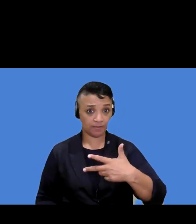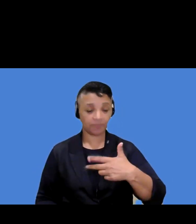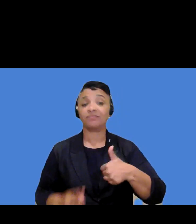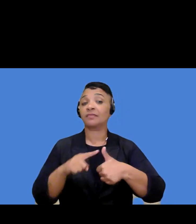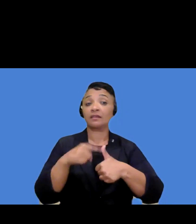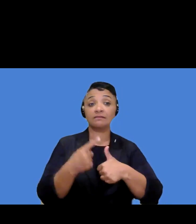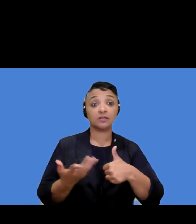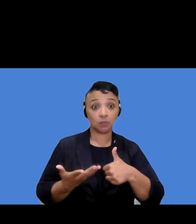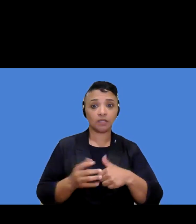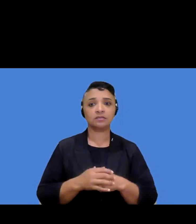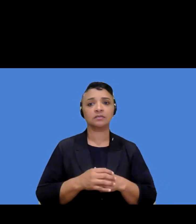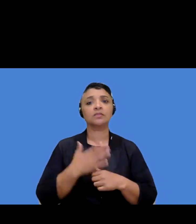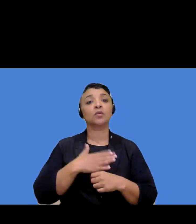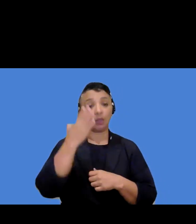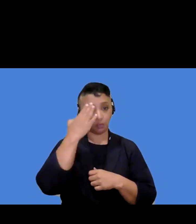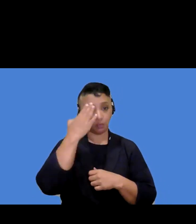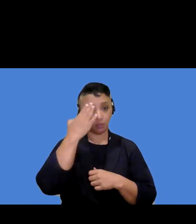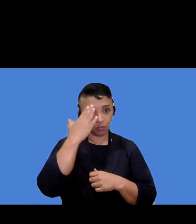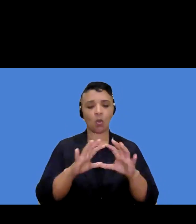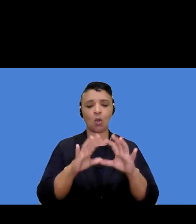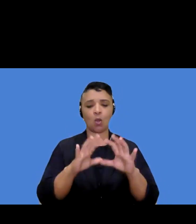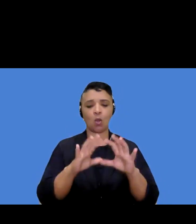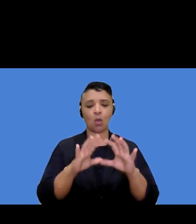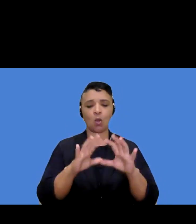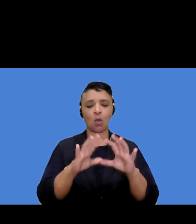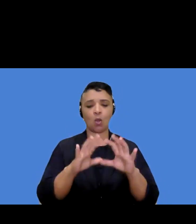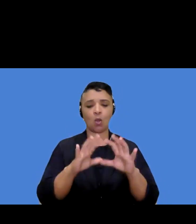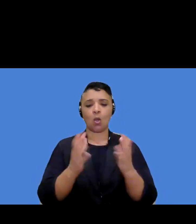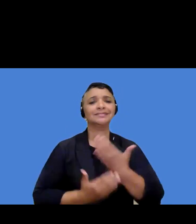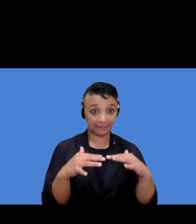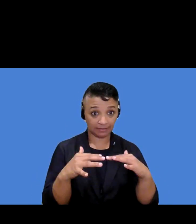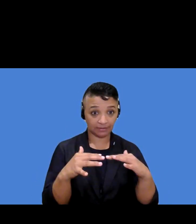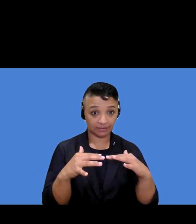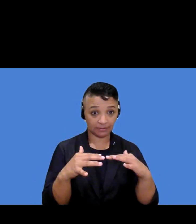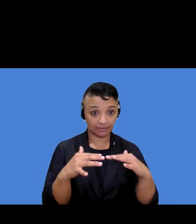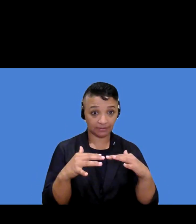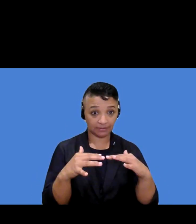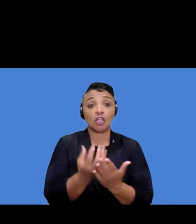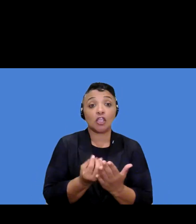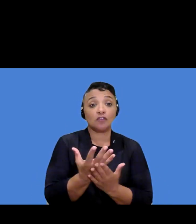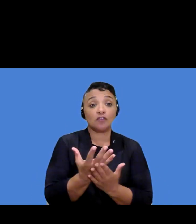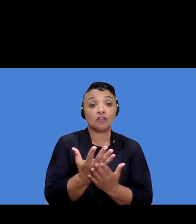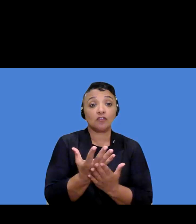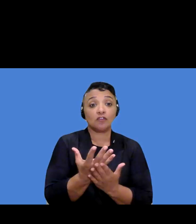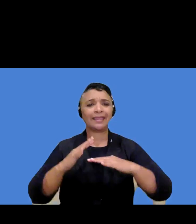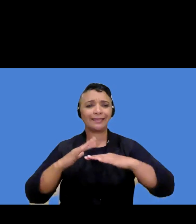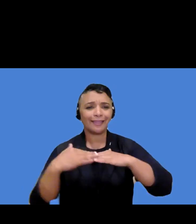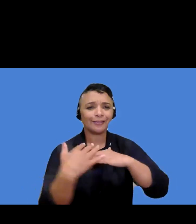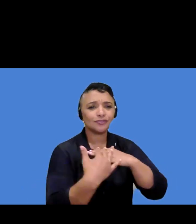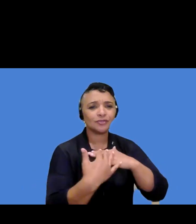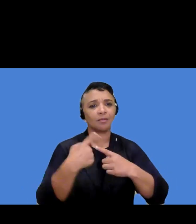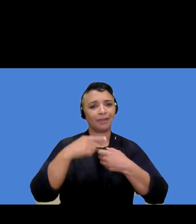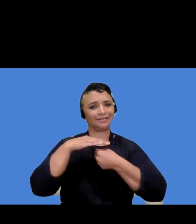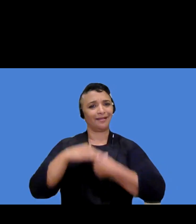First, to share about the Global Disability Summit, informations from an intersectional and underrepresented groups.